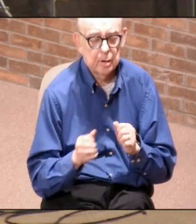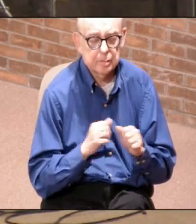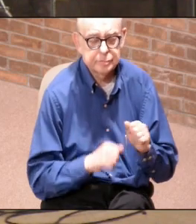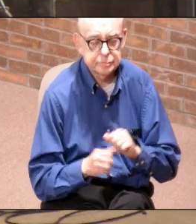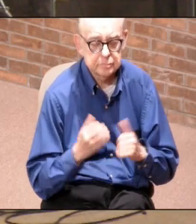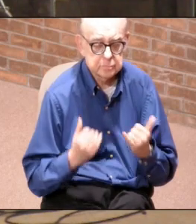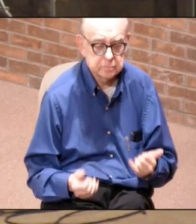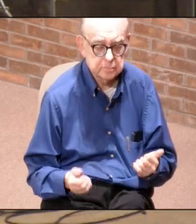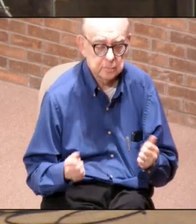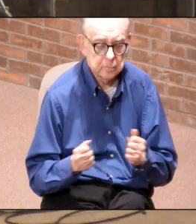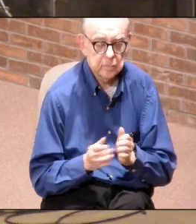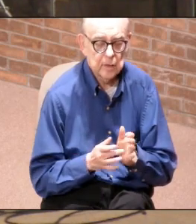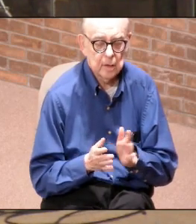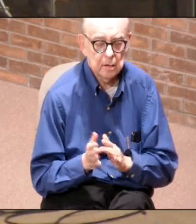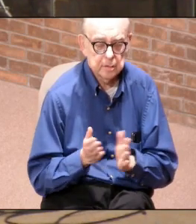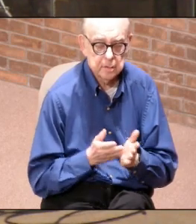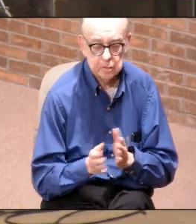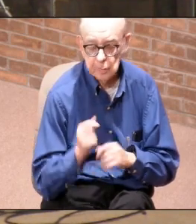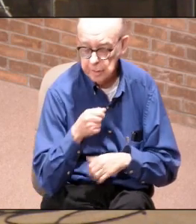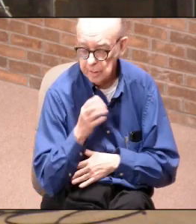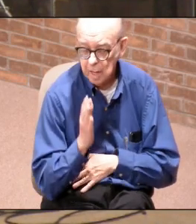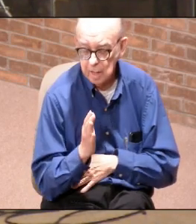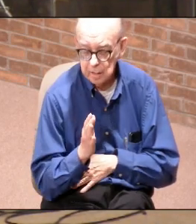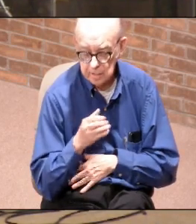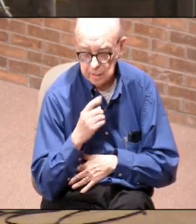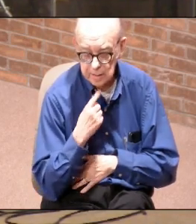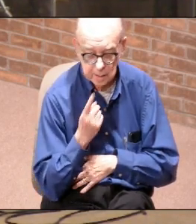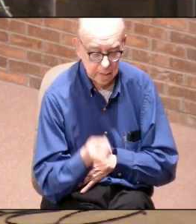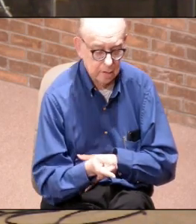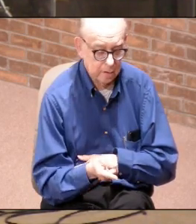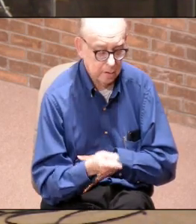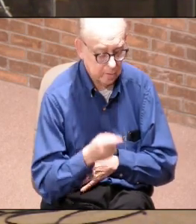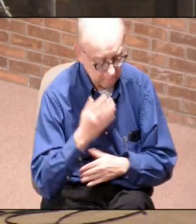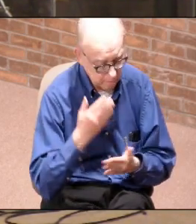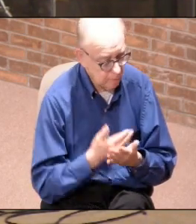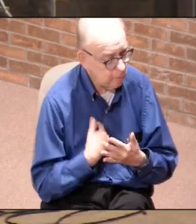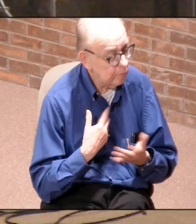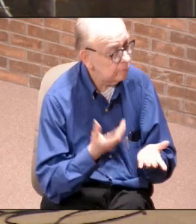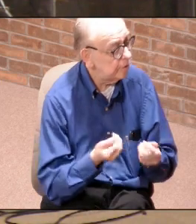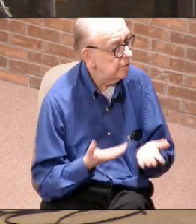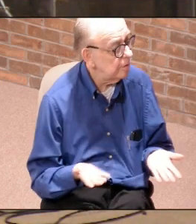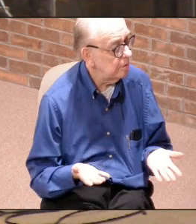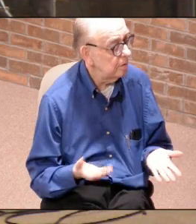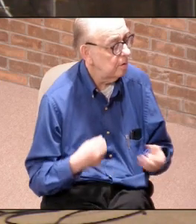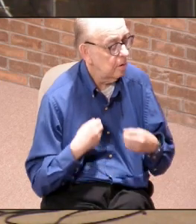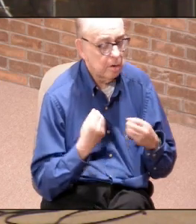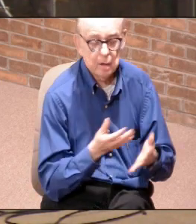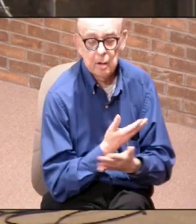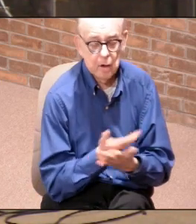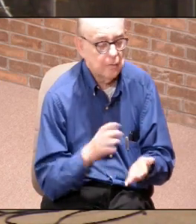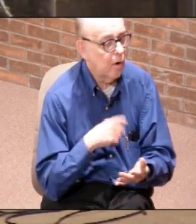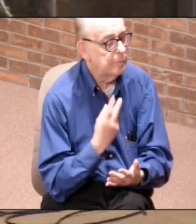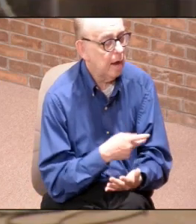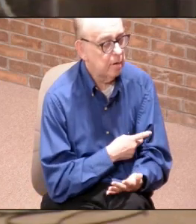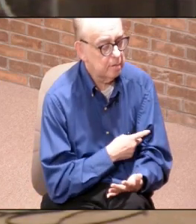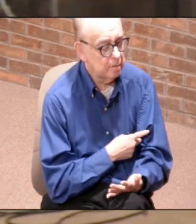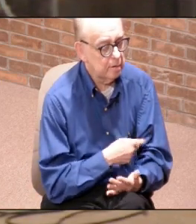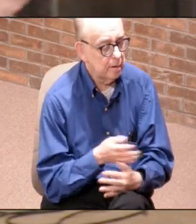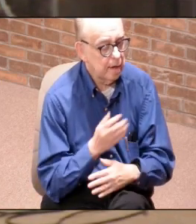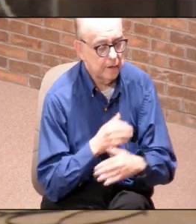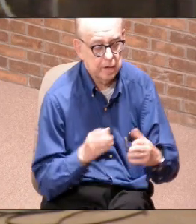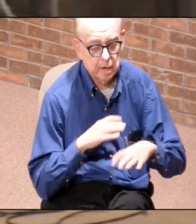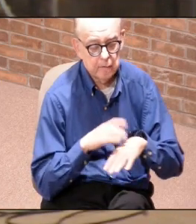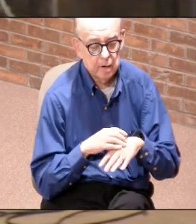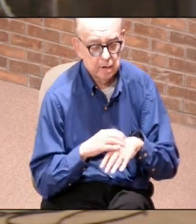relationship now through Jesus going to God, God says, son, what do you want to do? I've given you all power in heaven and